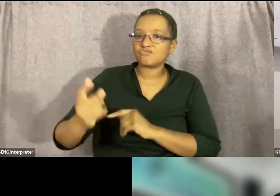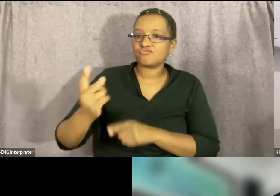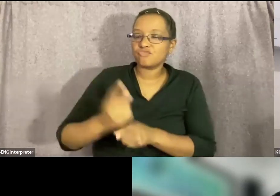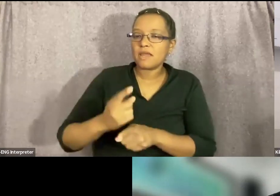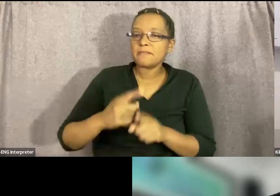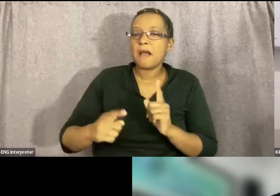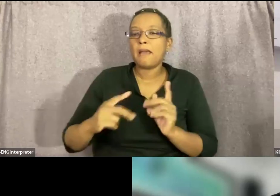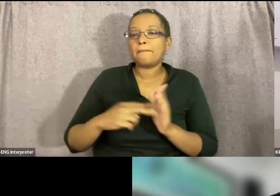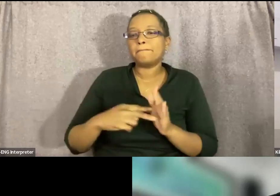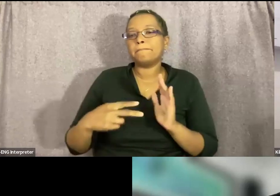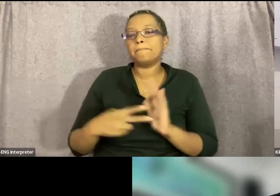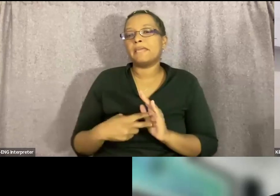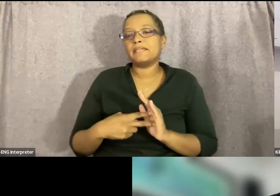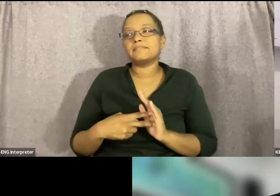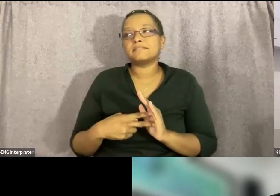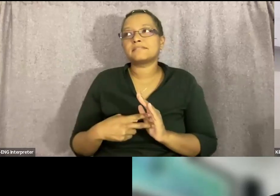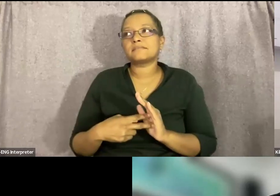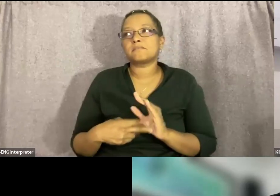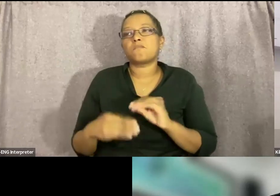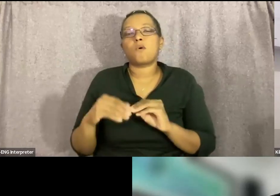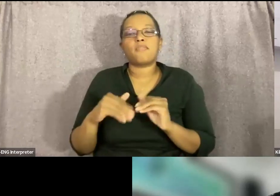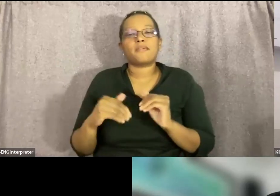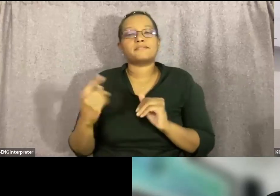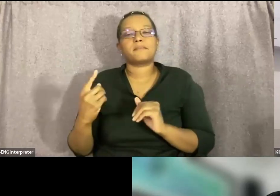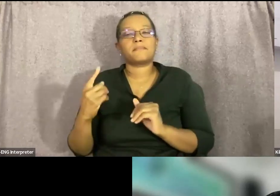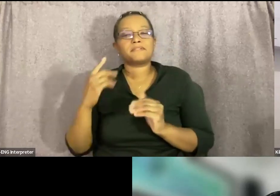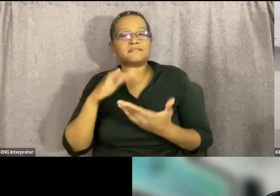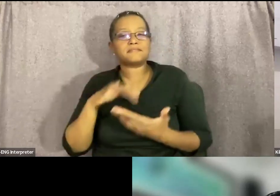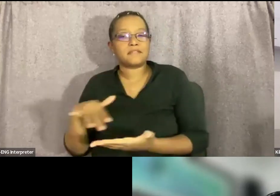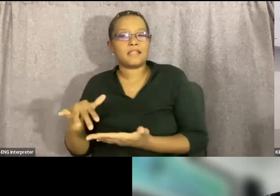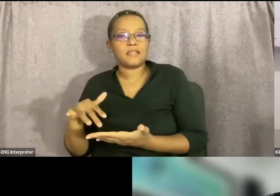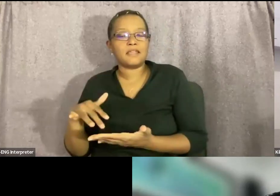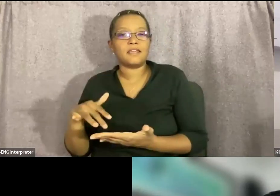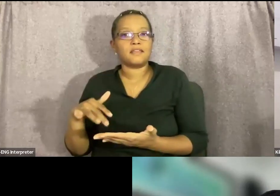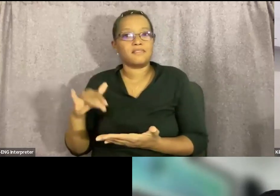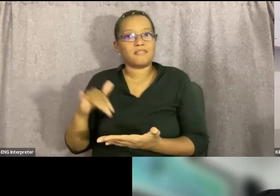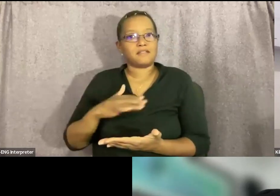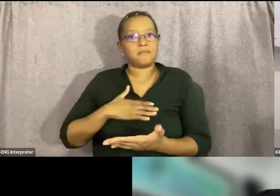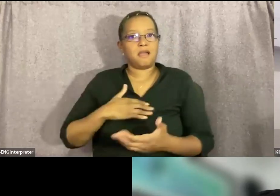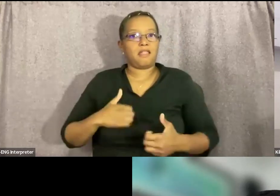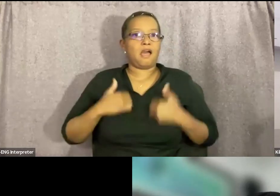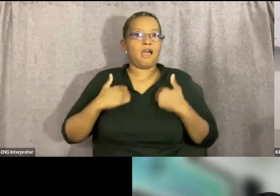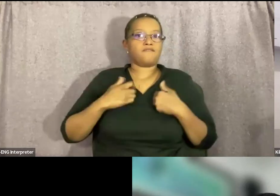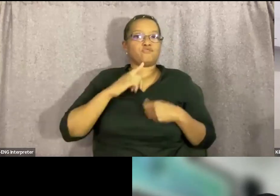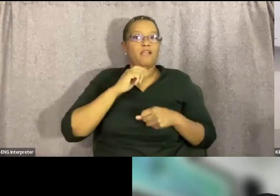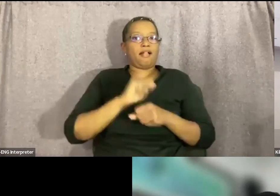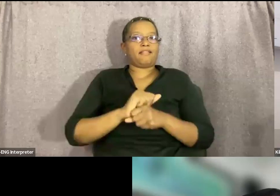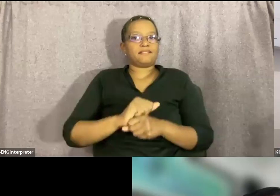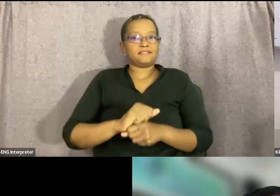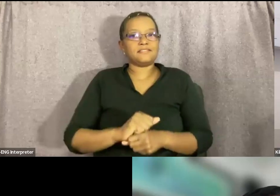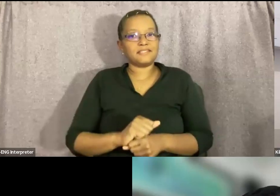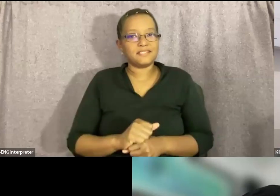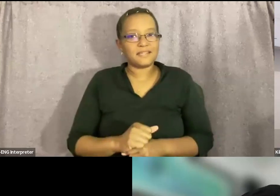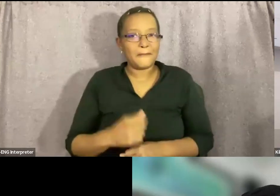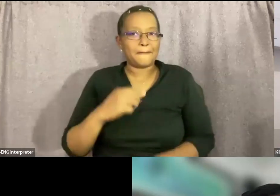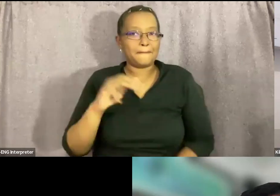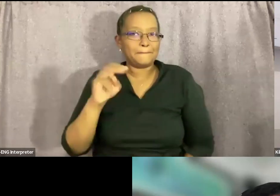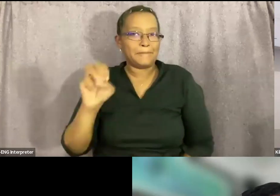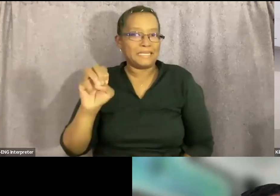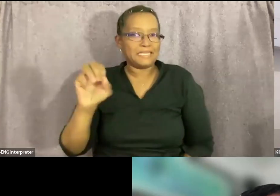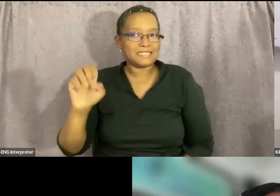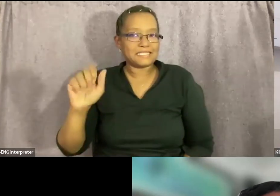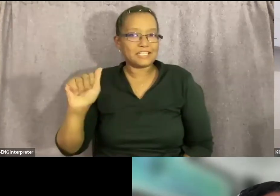disabled women who do Twitter or X hashtag campaigns, any short